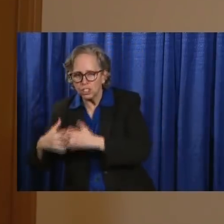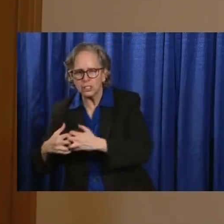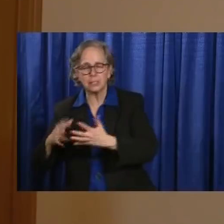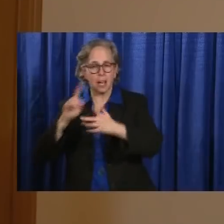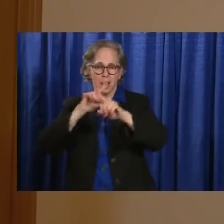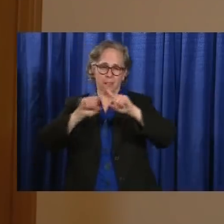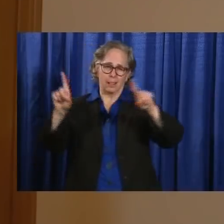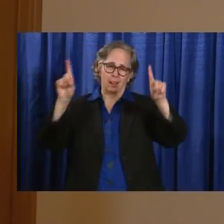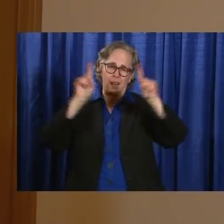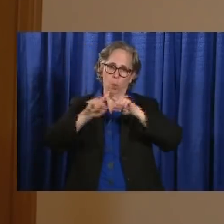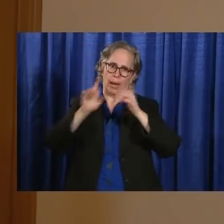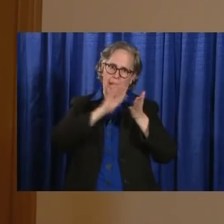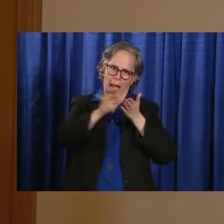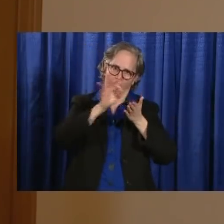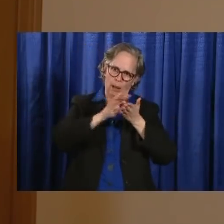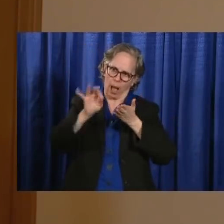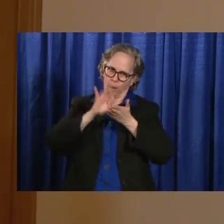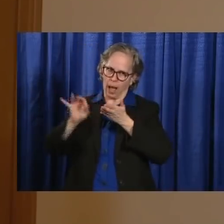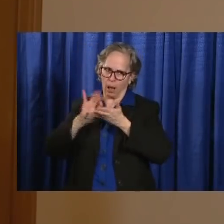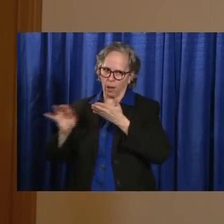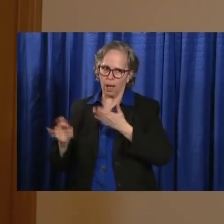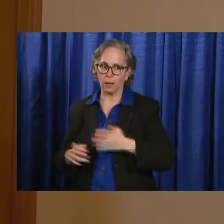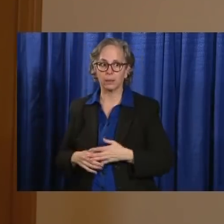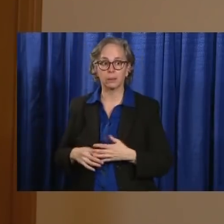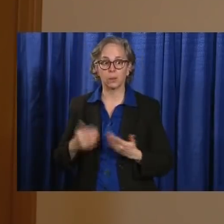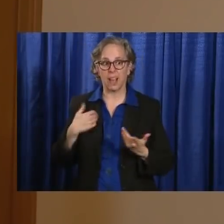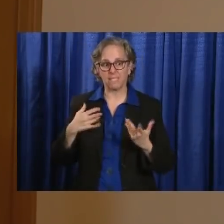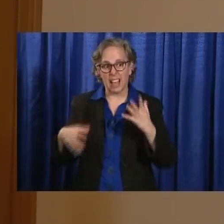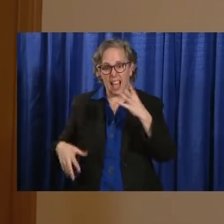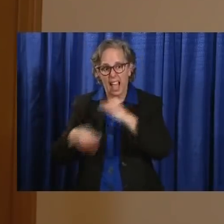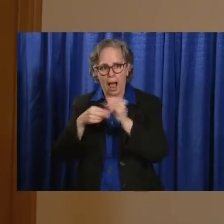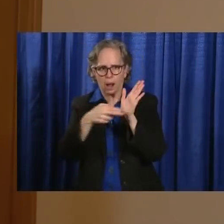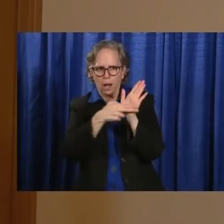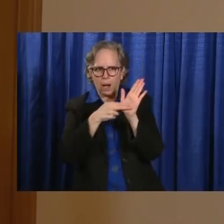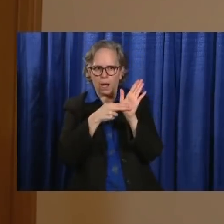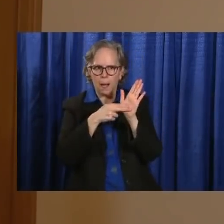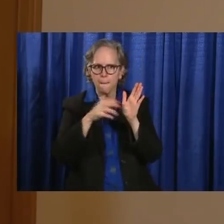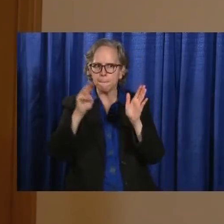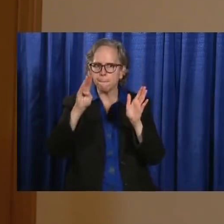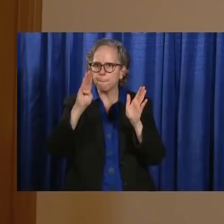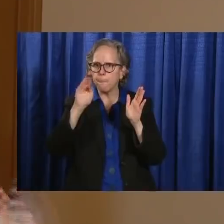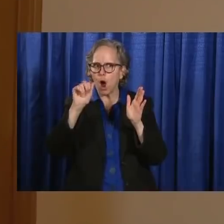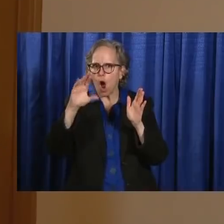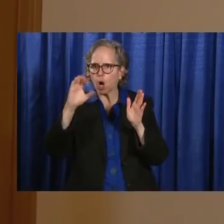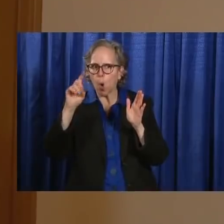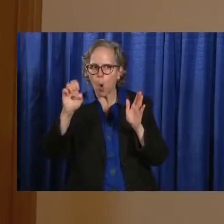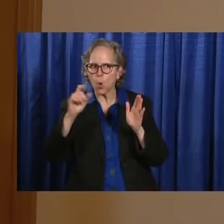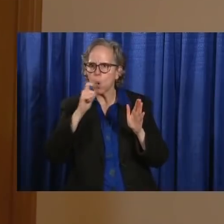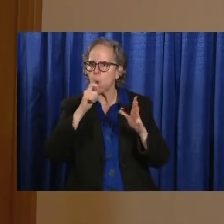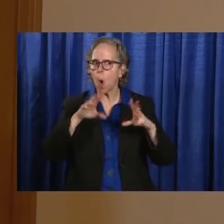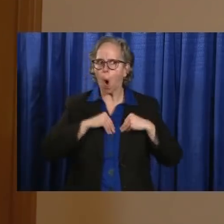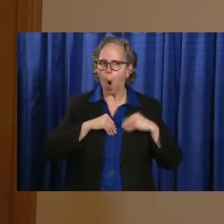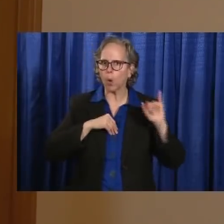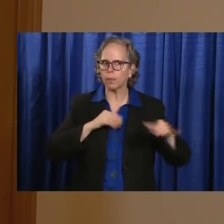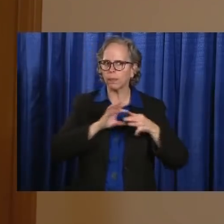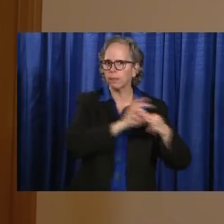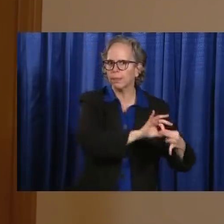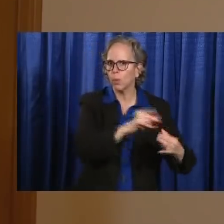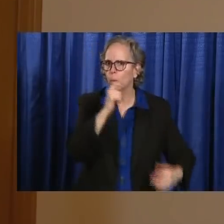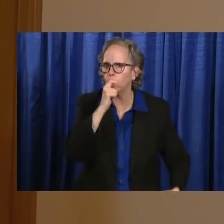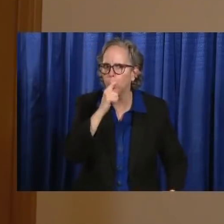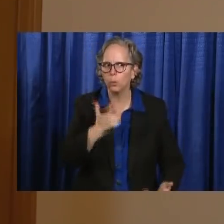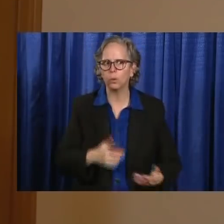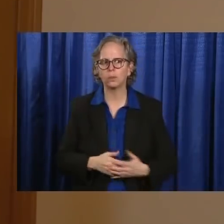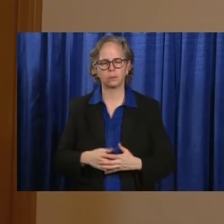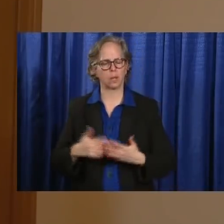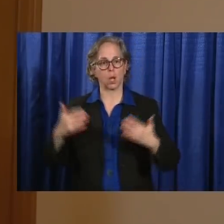to speak. So, because if we take it from somebody, we want to be able to give it back. There's just this whole system that we are building in